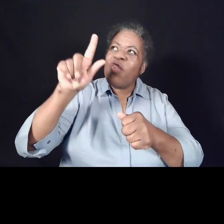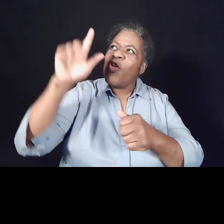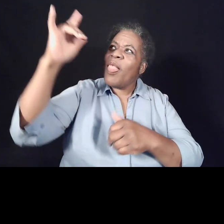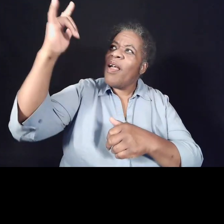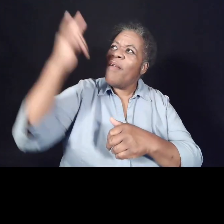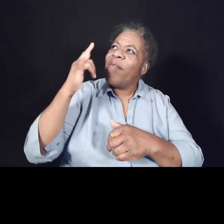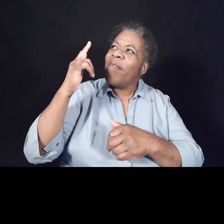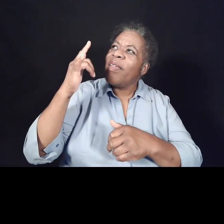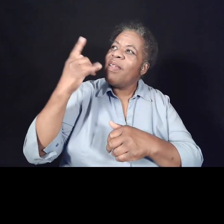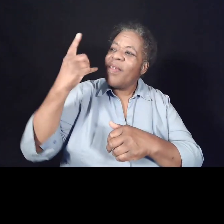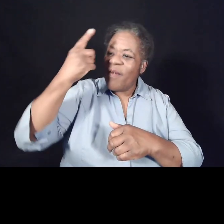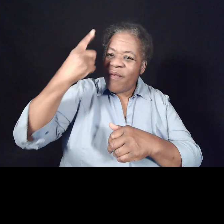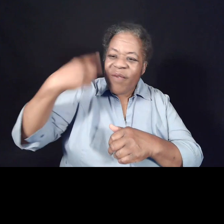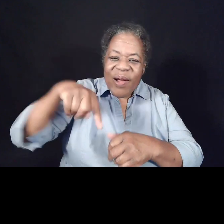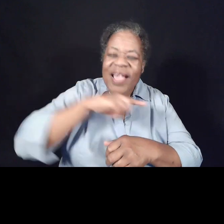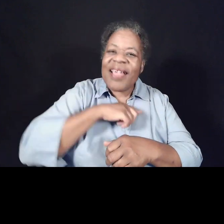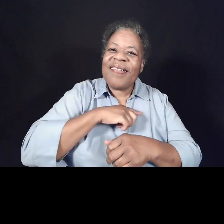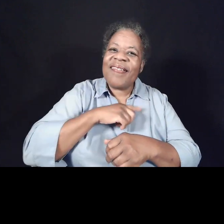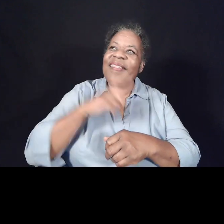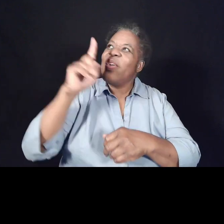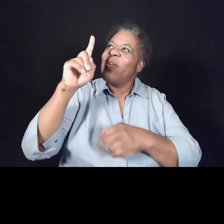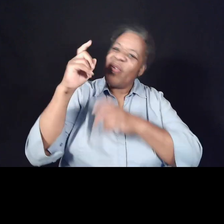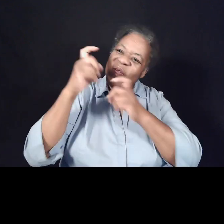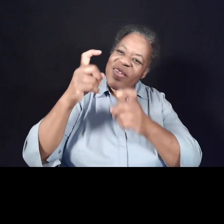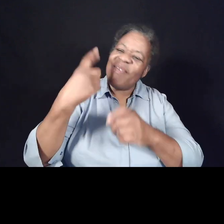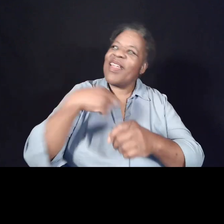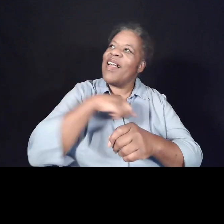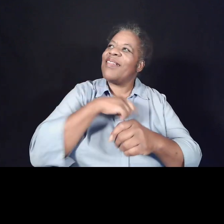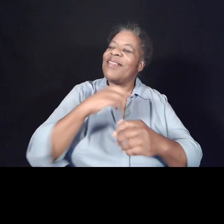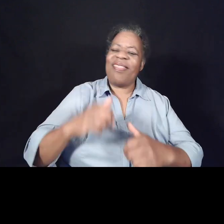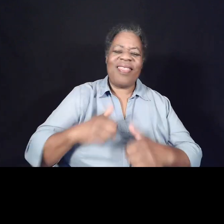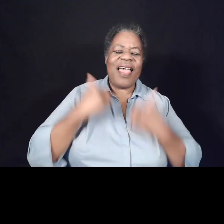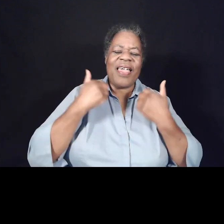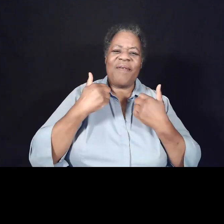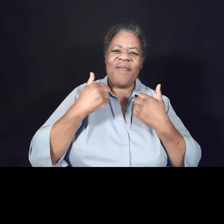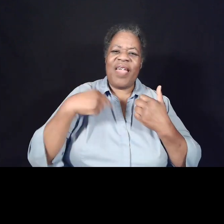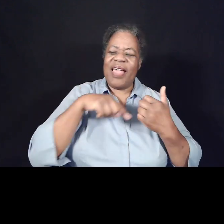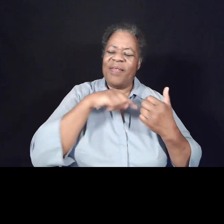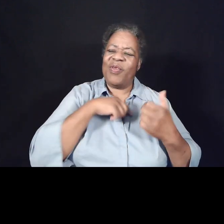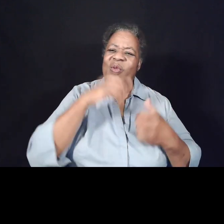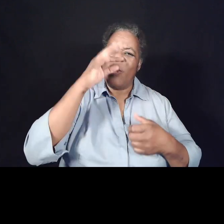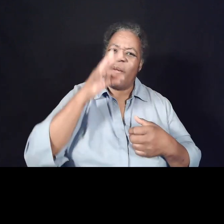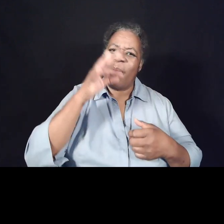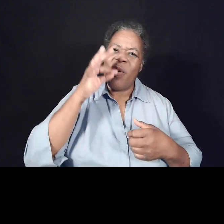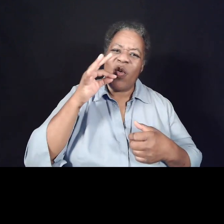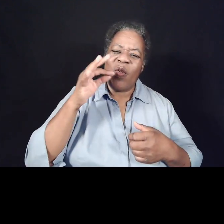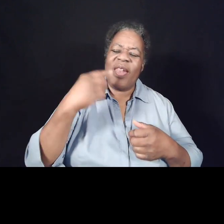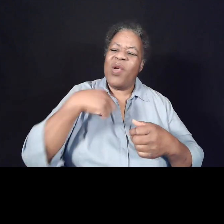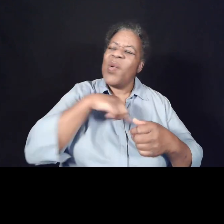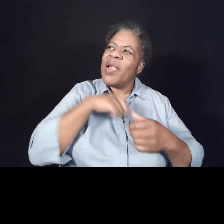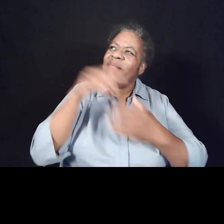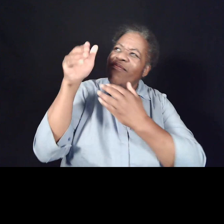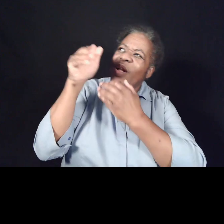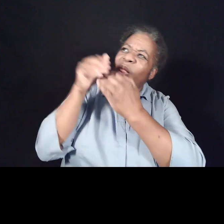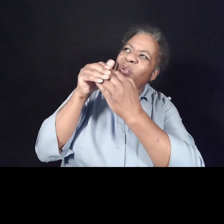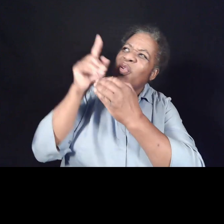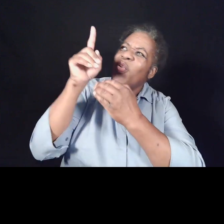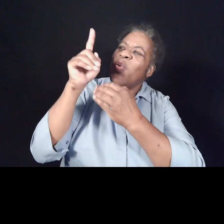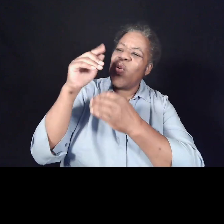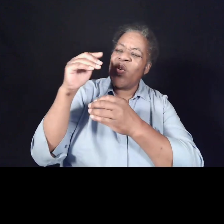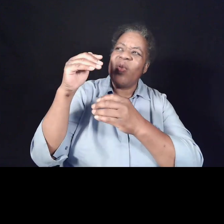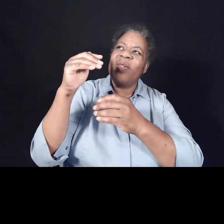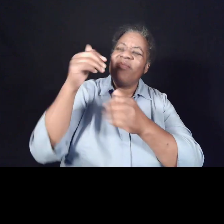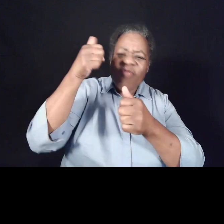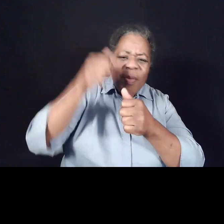in which you've given us life. And so as we take in this meal together, would we draw closer to you and would we be reminded of